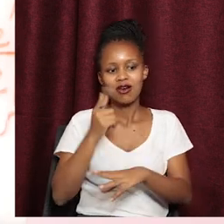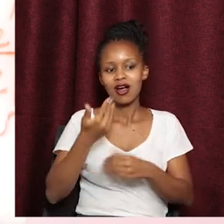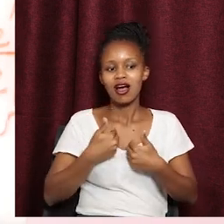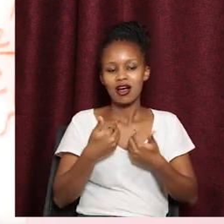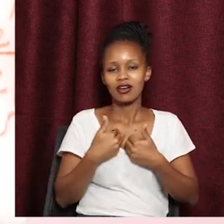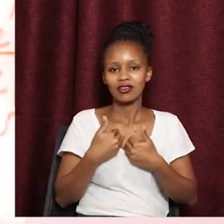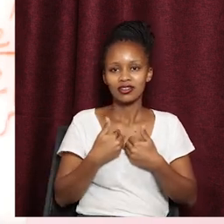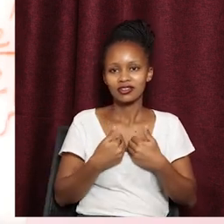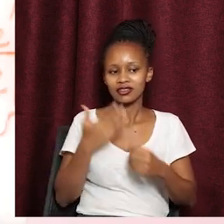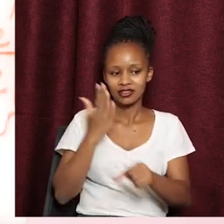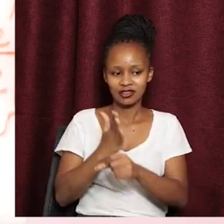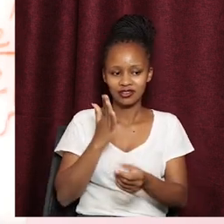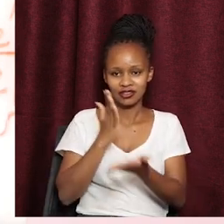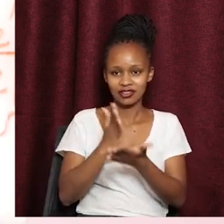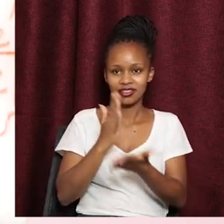her tongue.